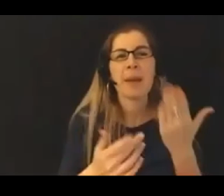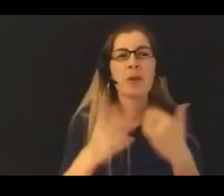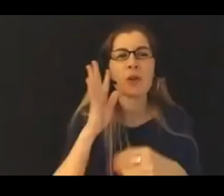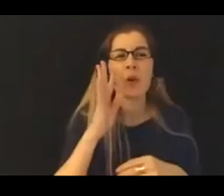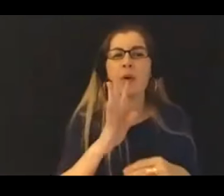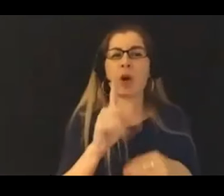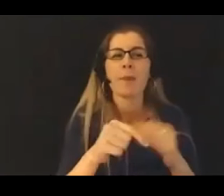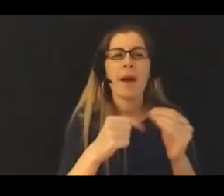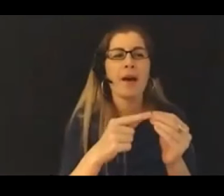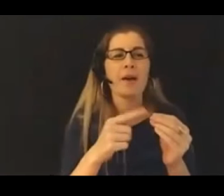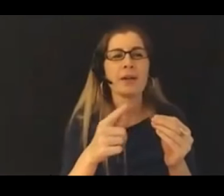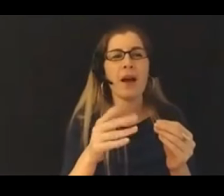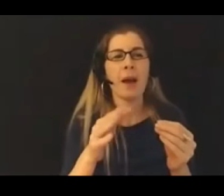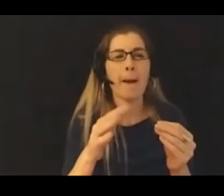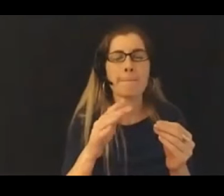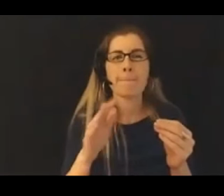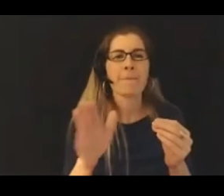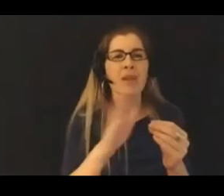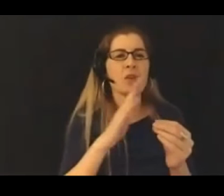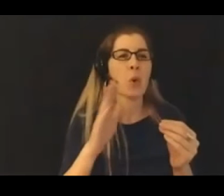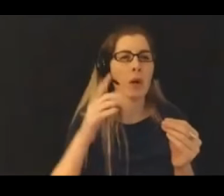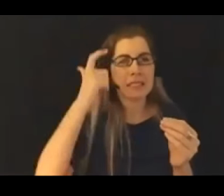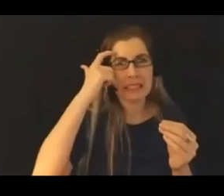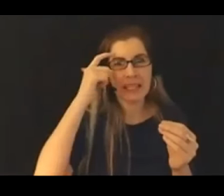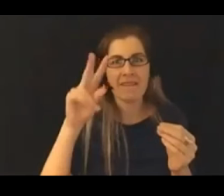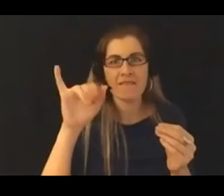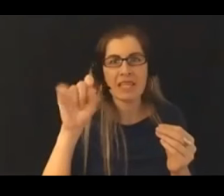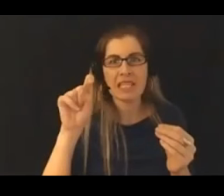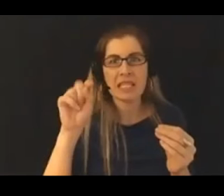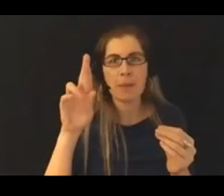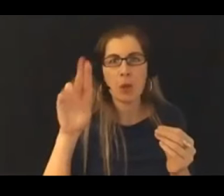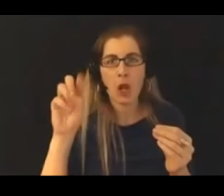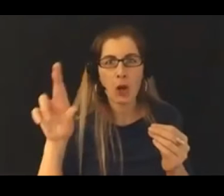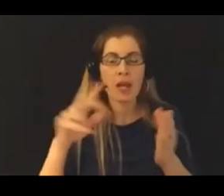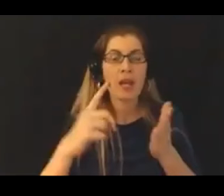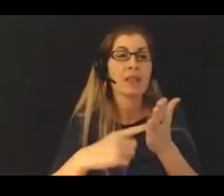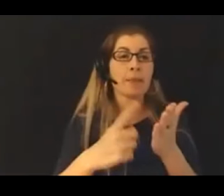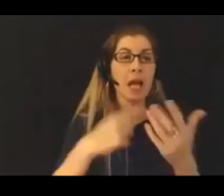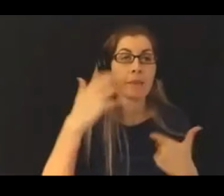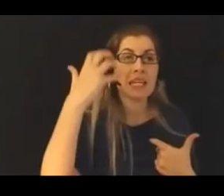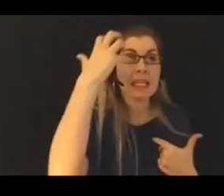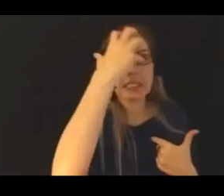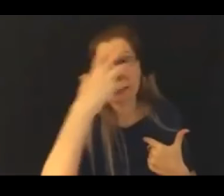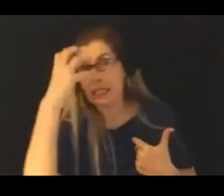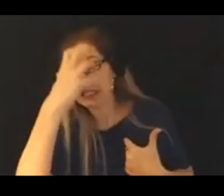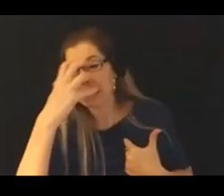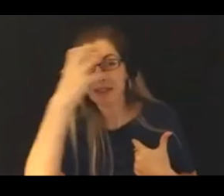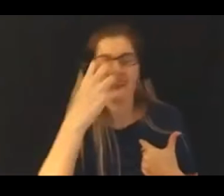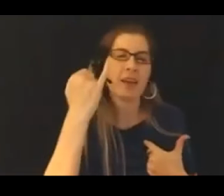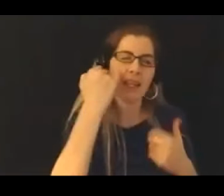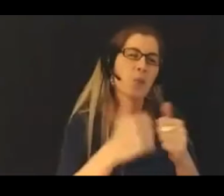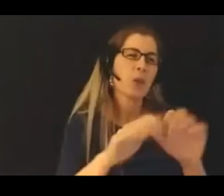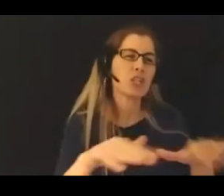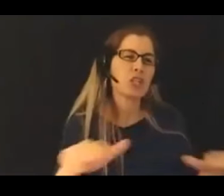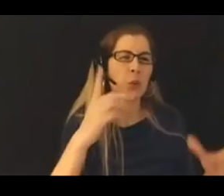vestibular engagement of the vestibular system. So the idea of getting really dizzy. And then again, if I was working with children, we would spin